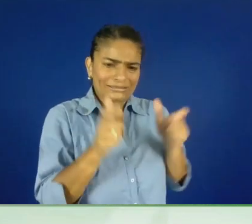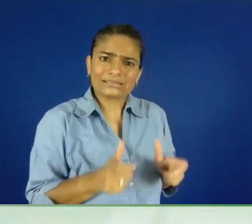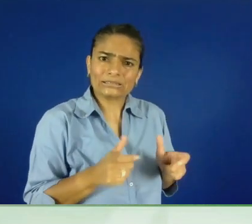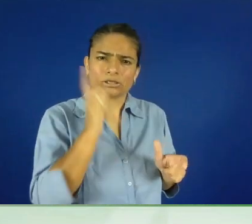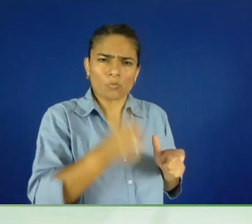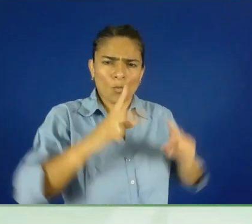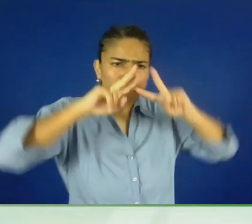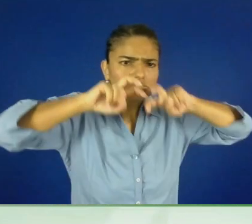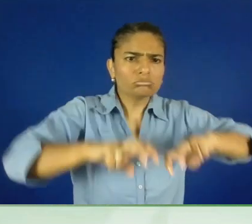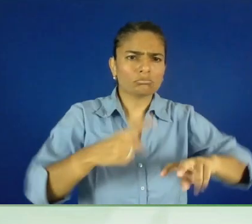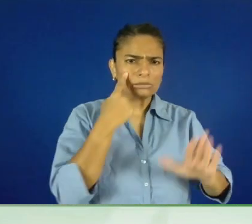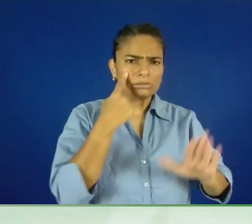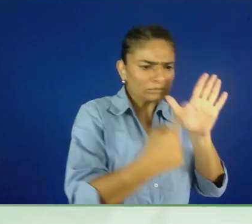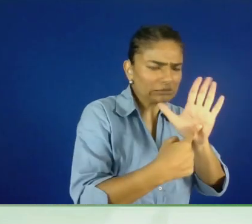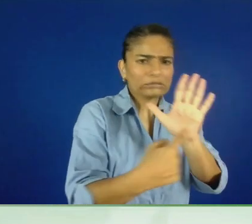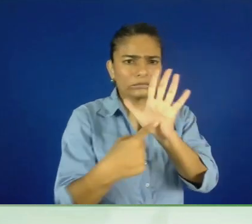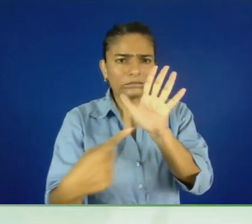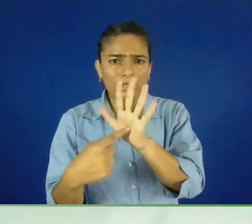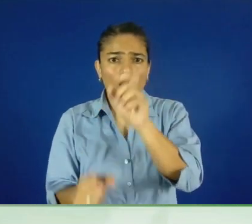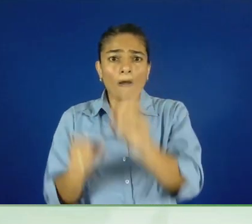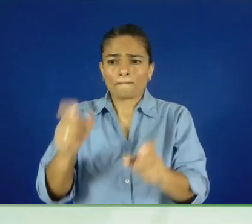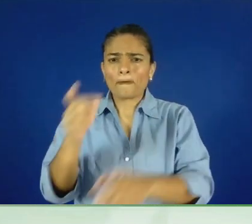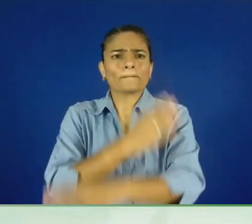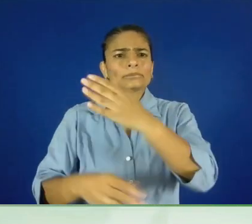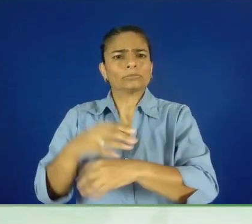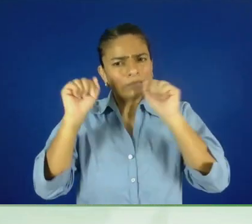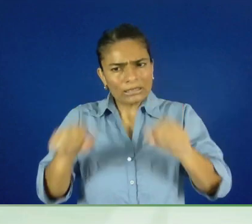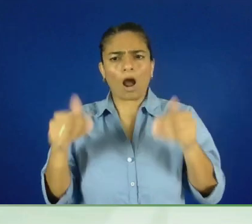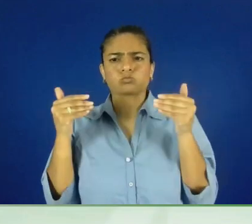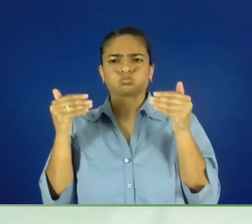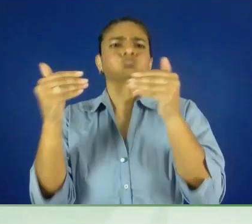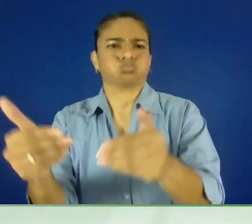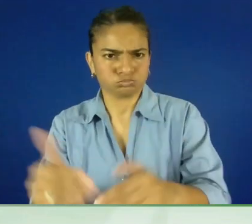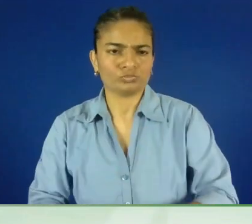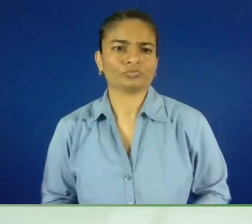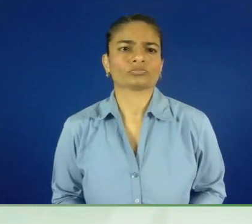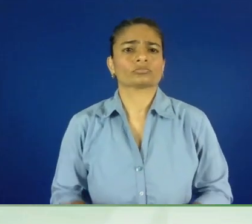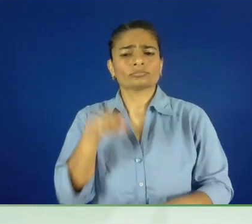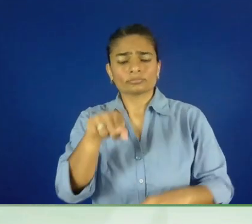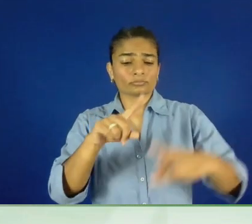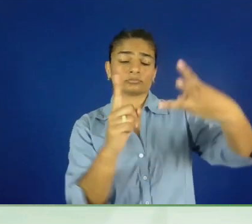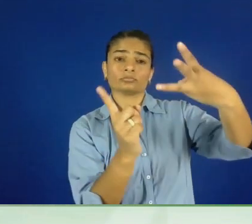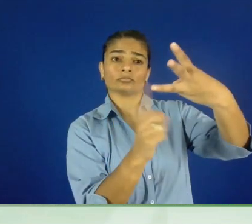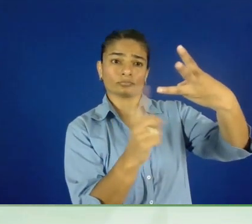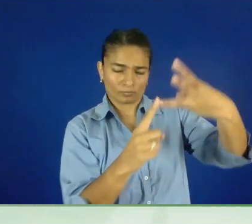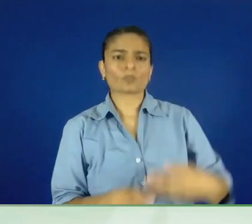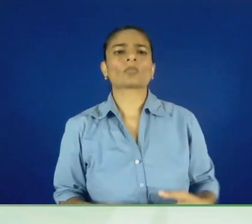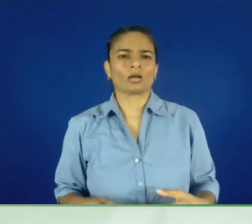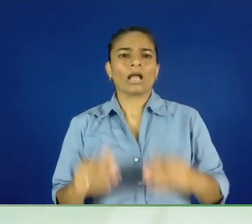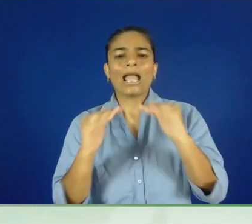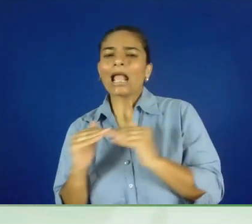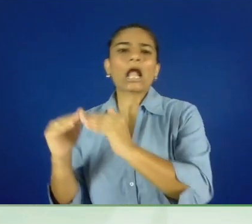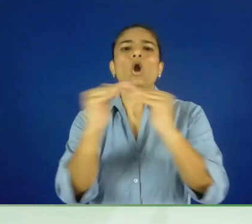equitable opportunity, because it's not just about the model recognizing that there's a person with a disability